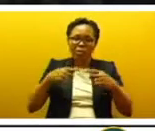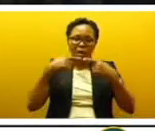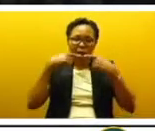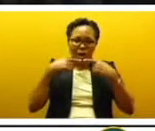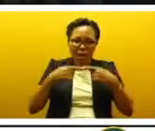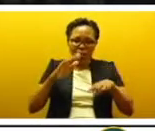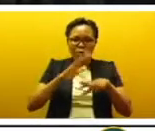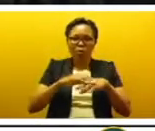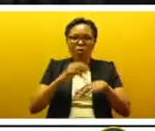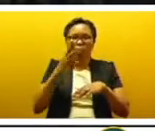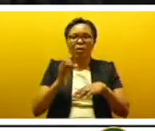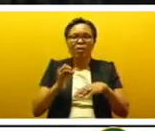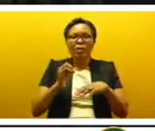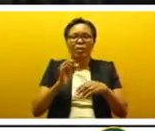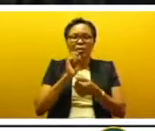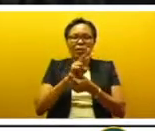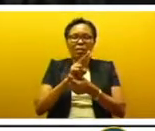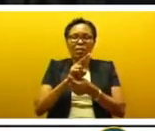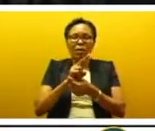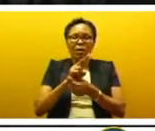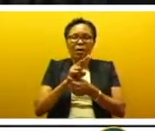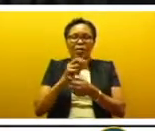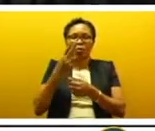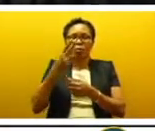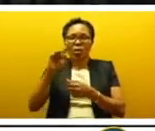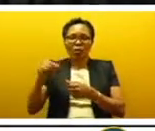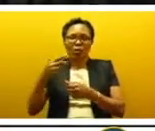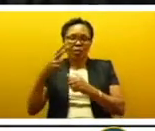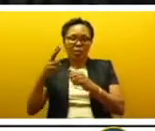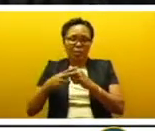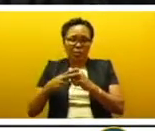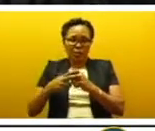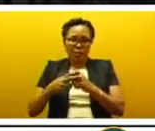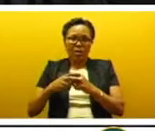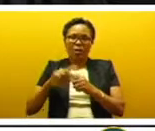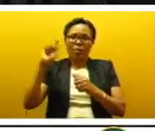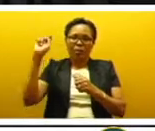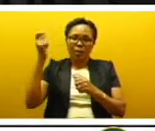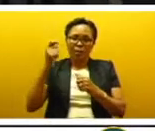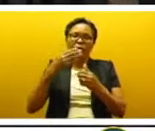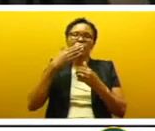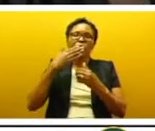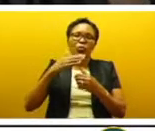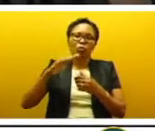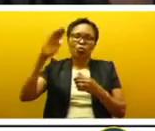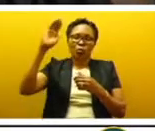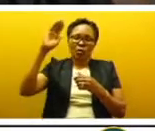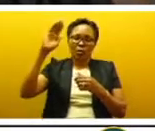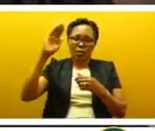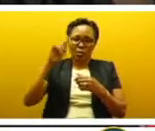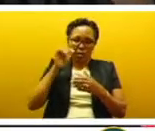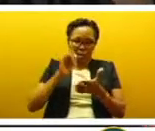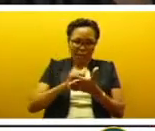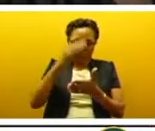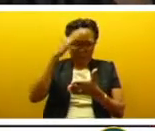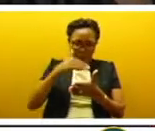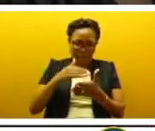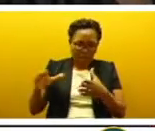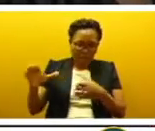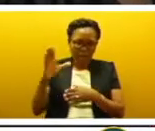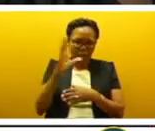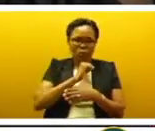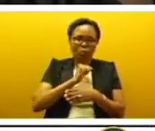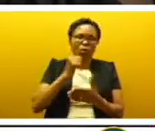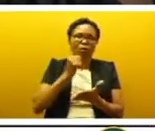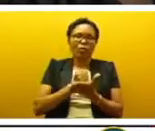of December 07. And the president sworn on that day assumed office. But the difference this